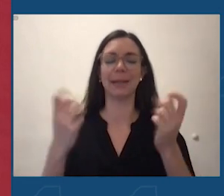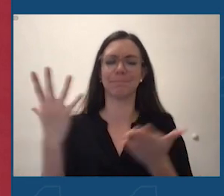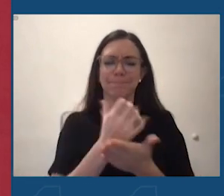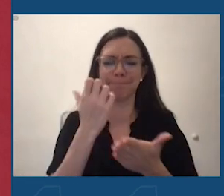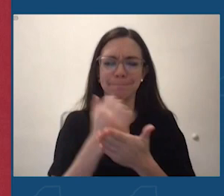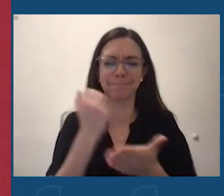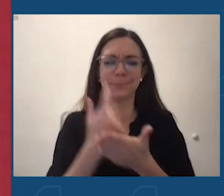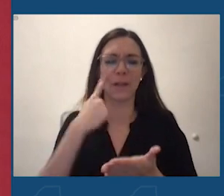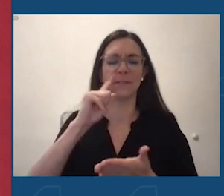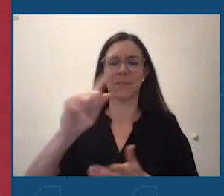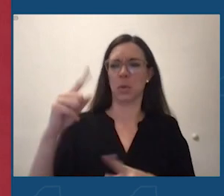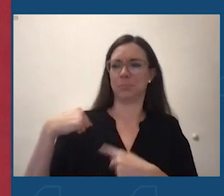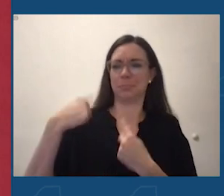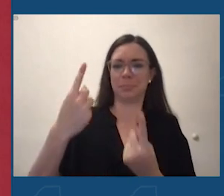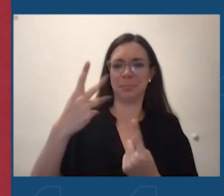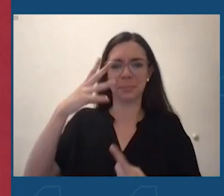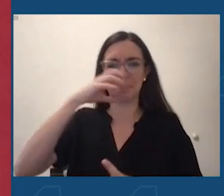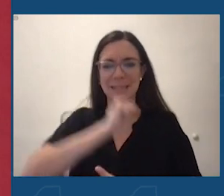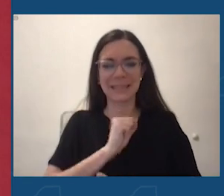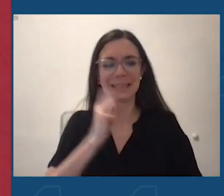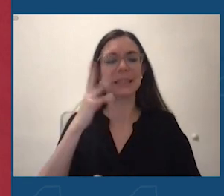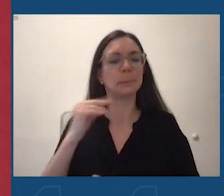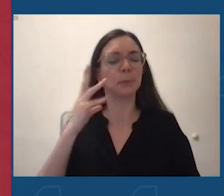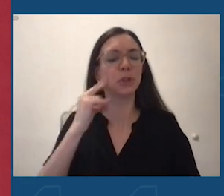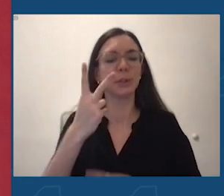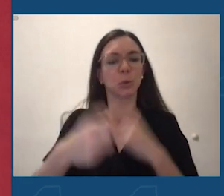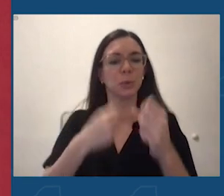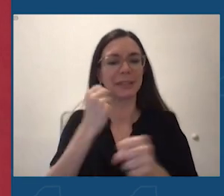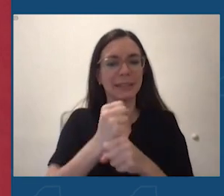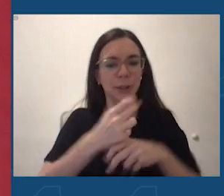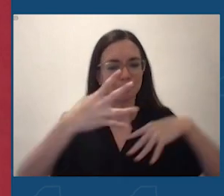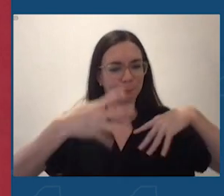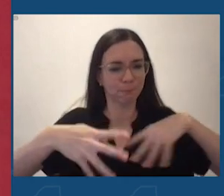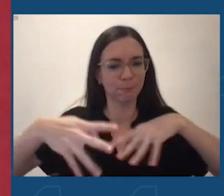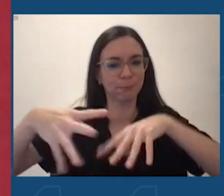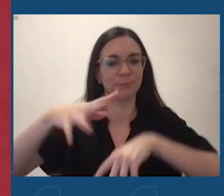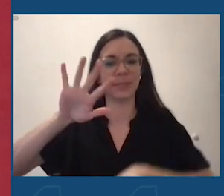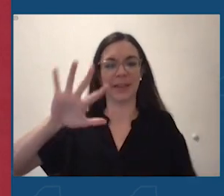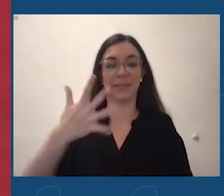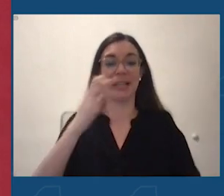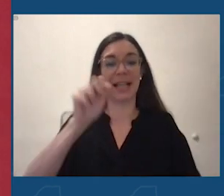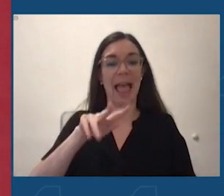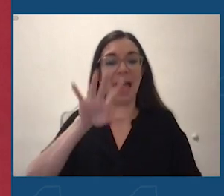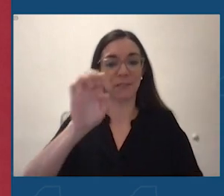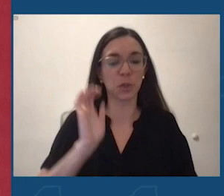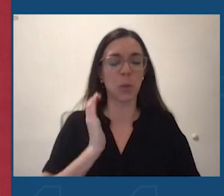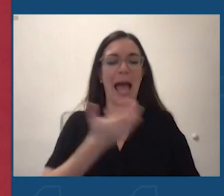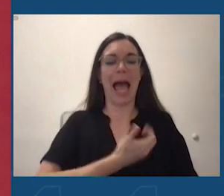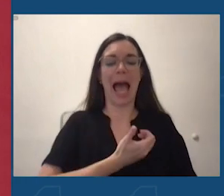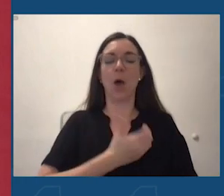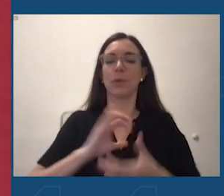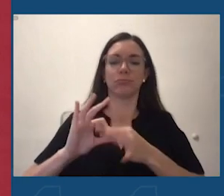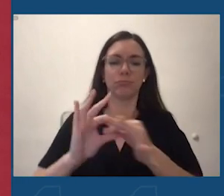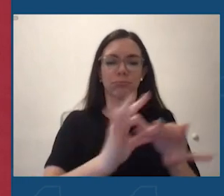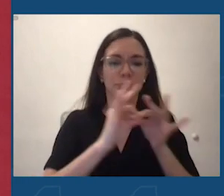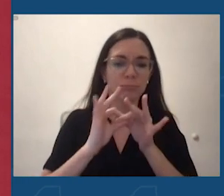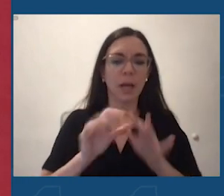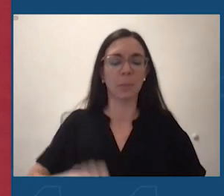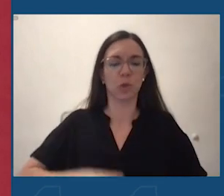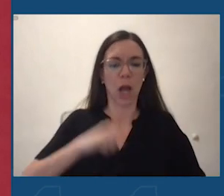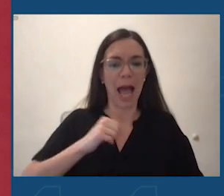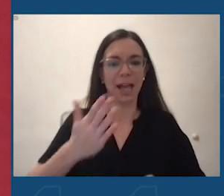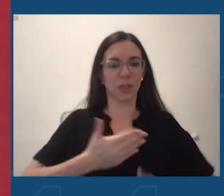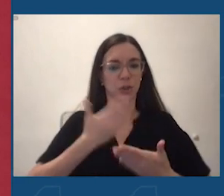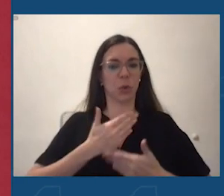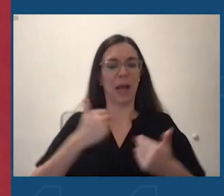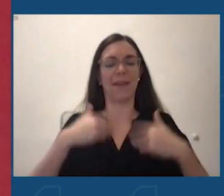march down the Fifth Avenue and showing our solidarity and our pride and our joy at having such an incredible connection to